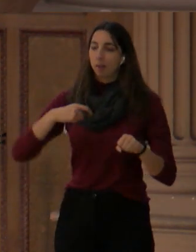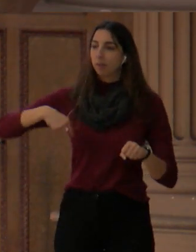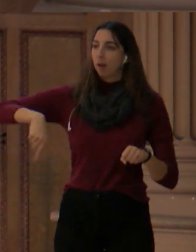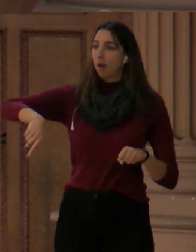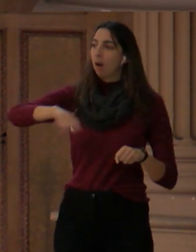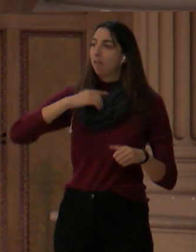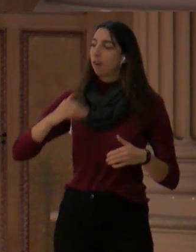as his own.